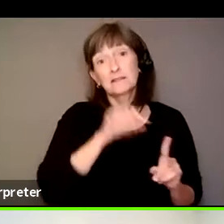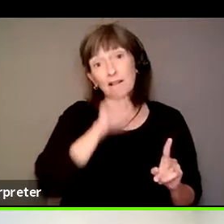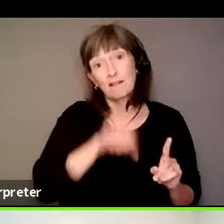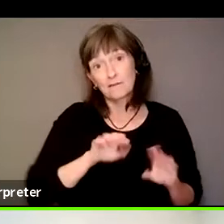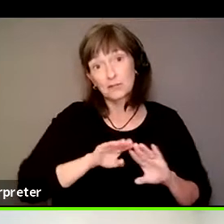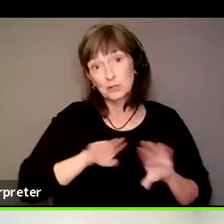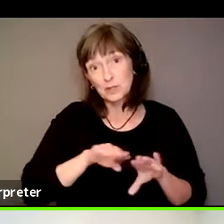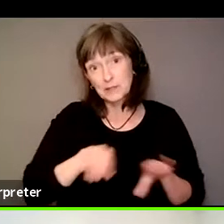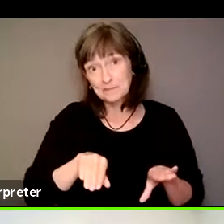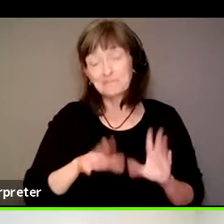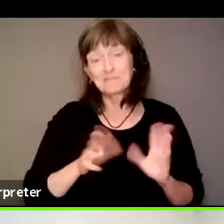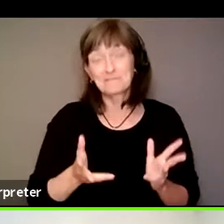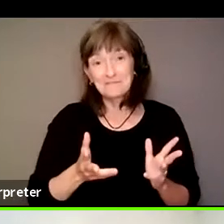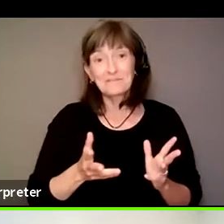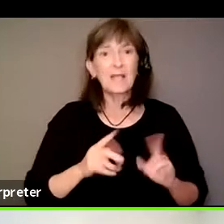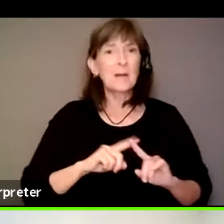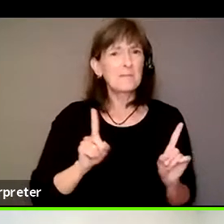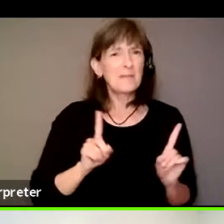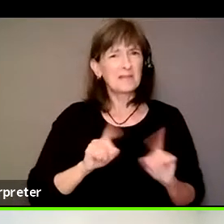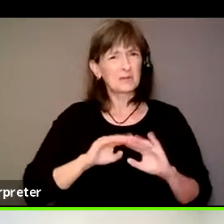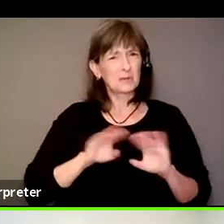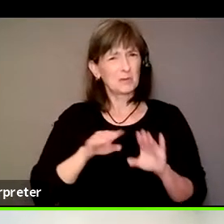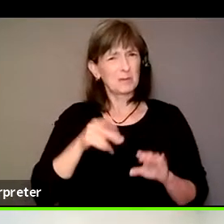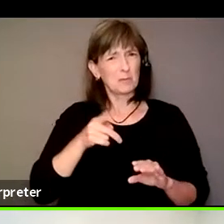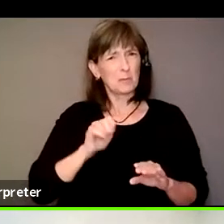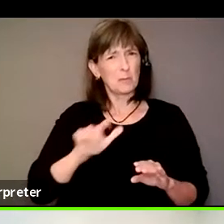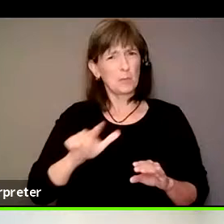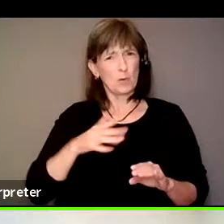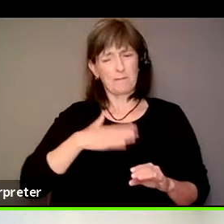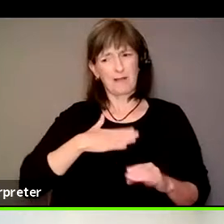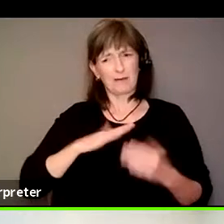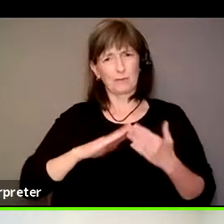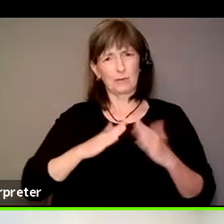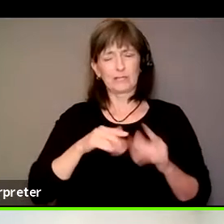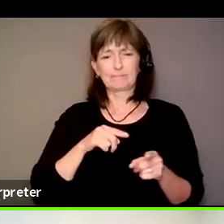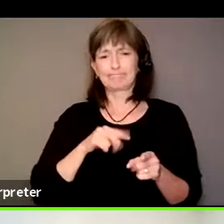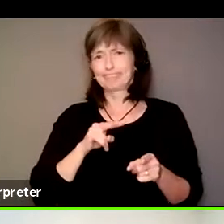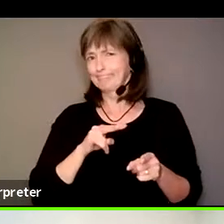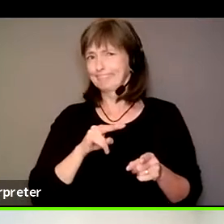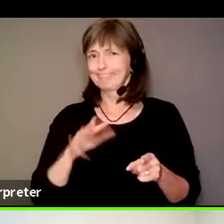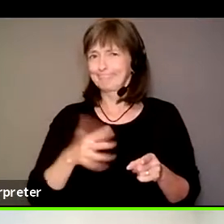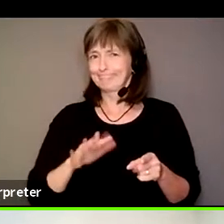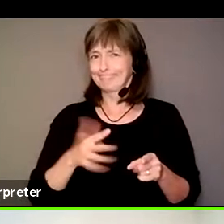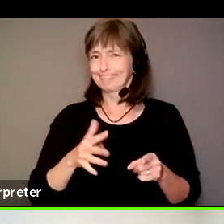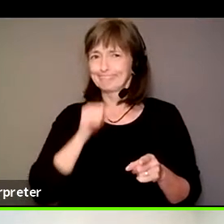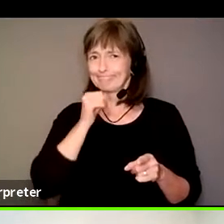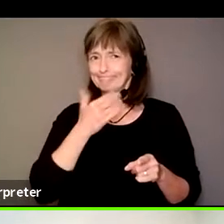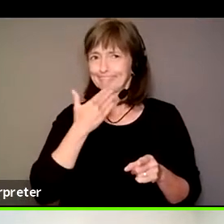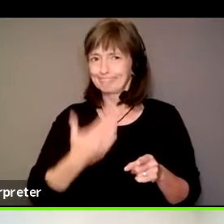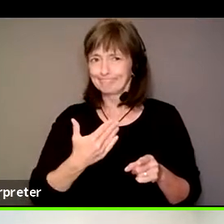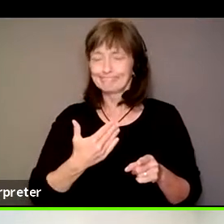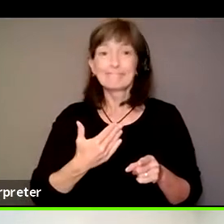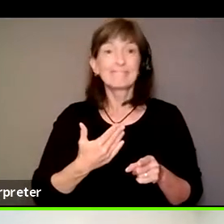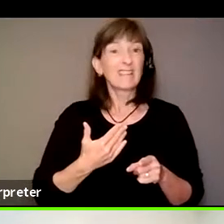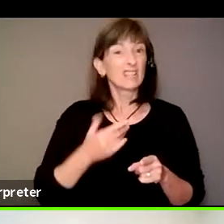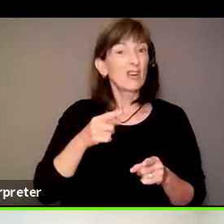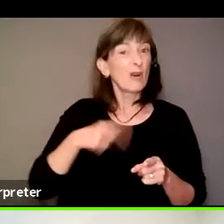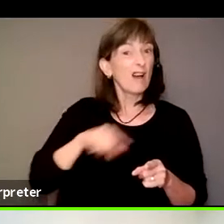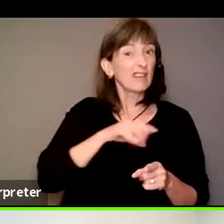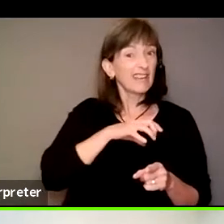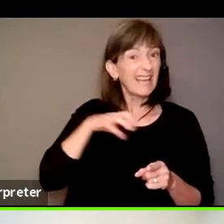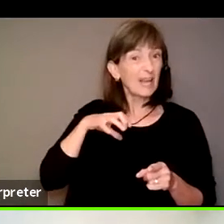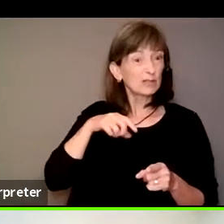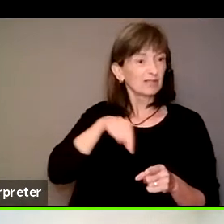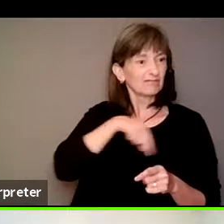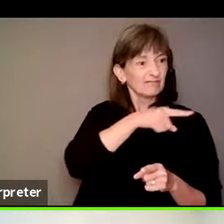was concerned about the state of the swimming pool in my community and was worried that other people around the council table in the town